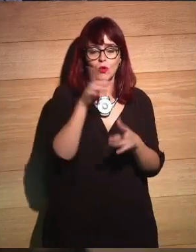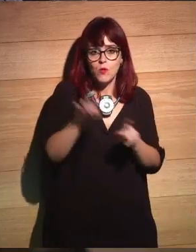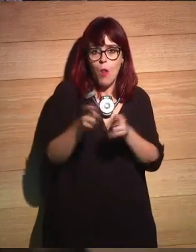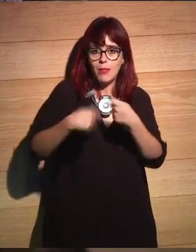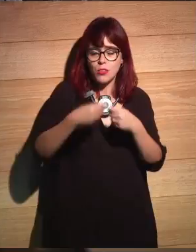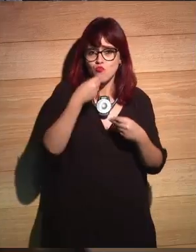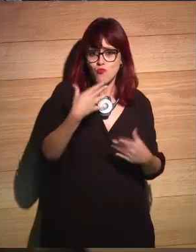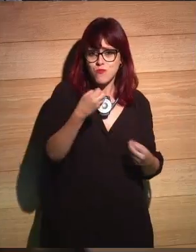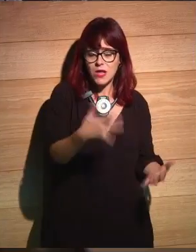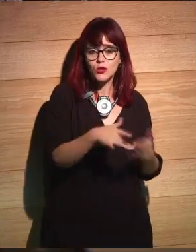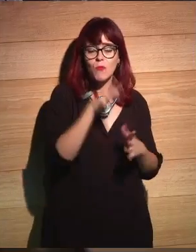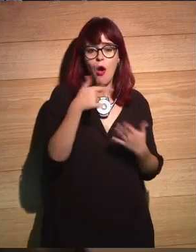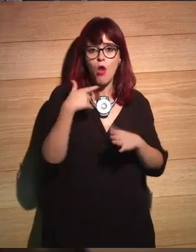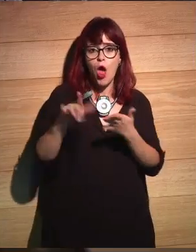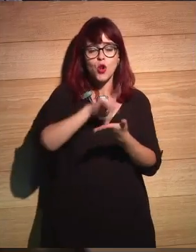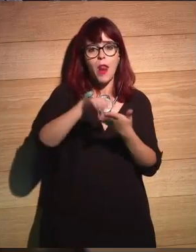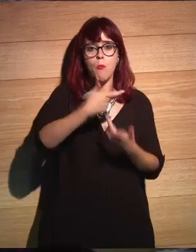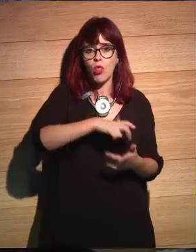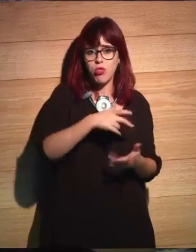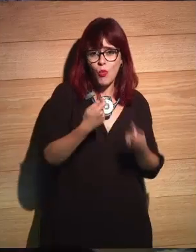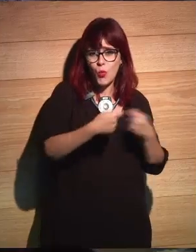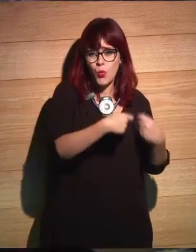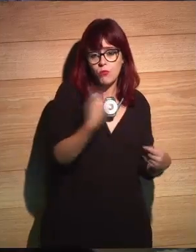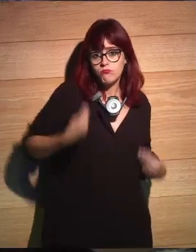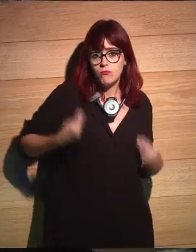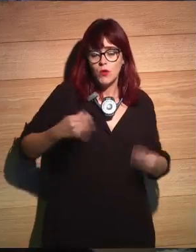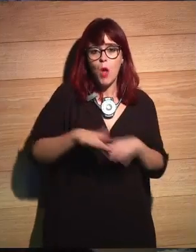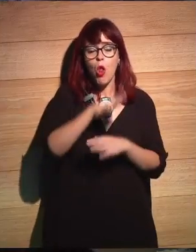Scandinavia, and the best-selling one comes from Norway.